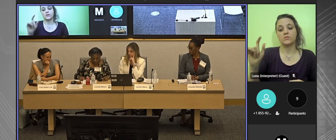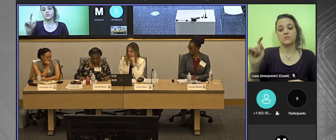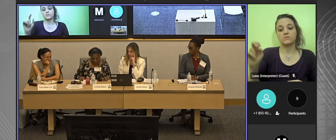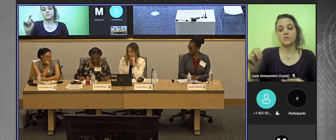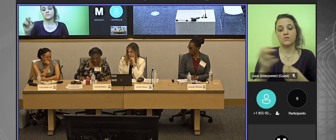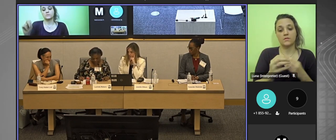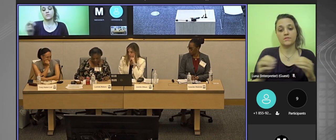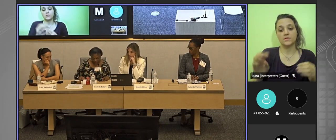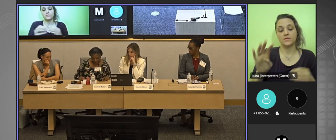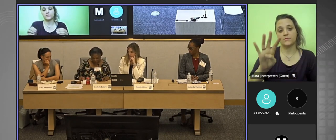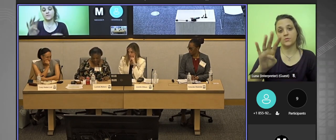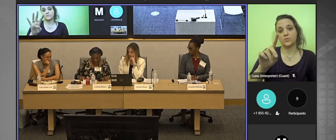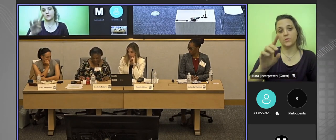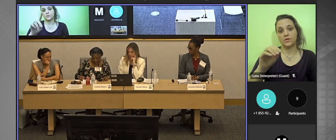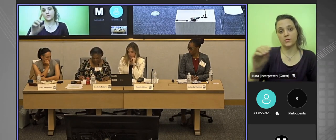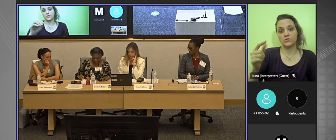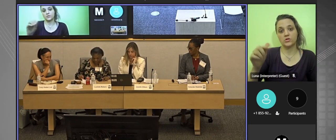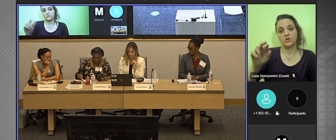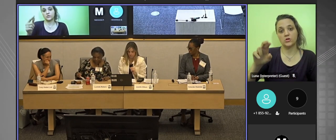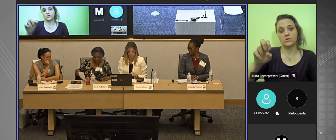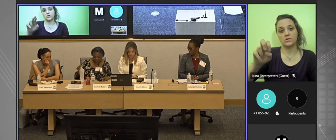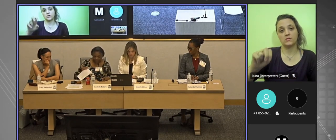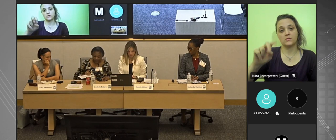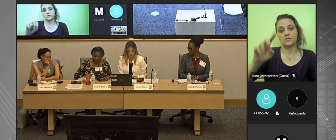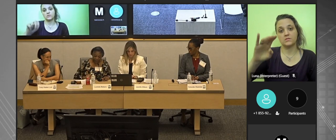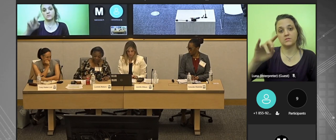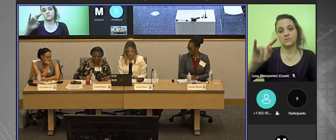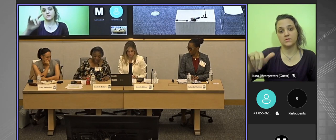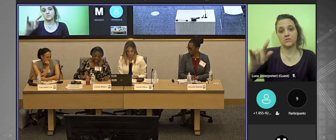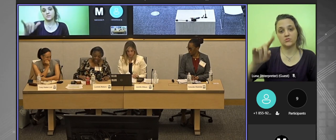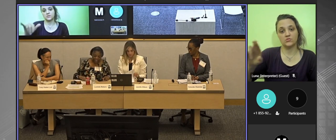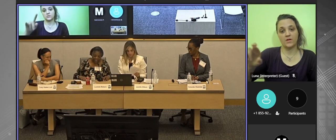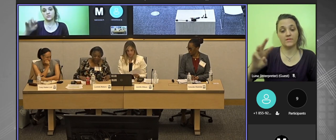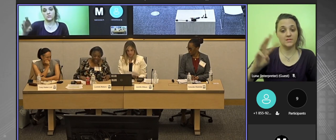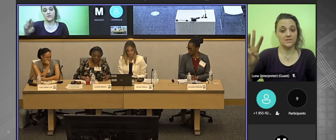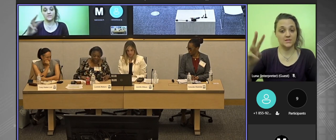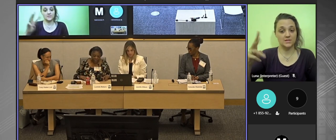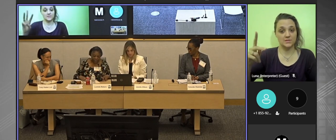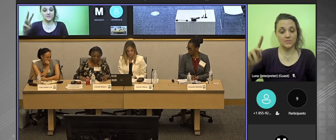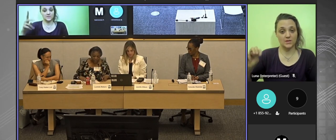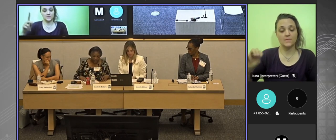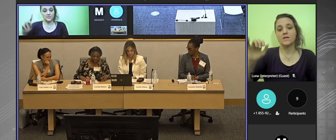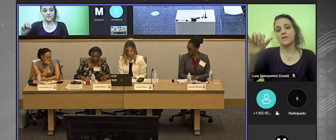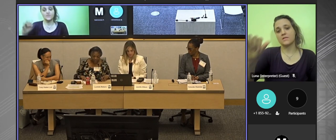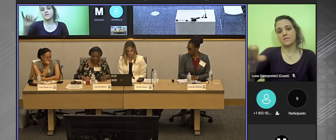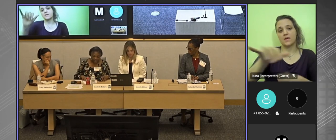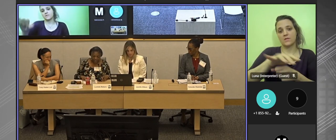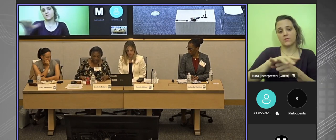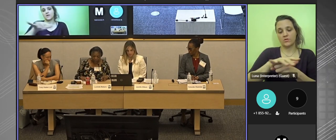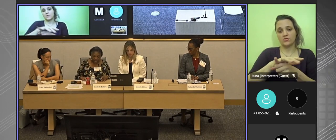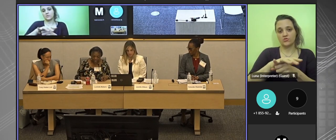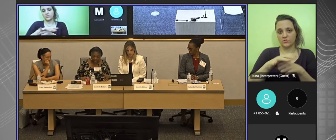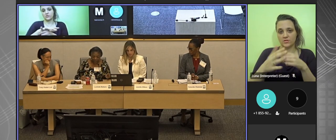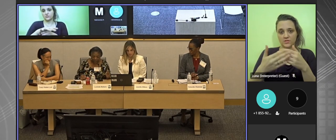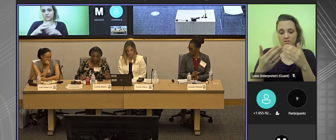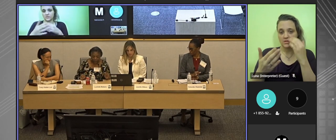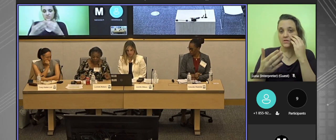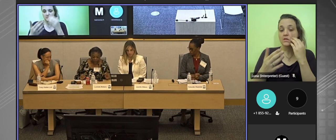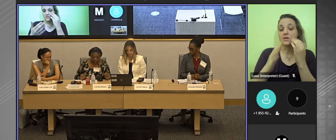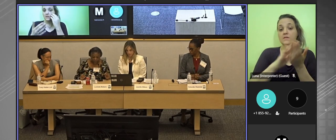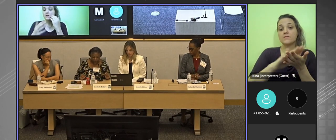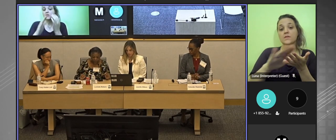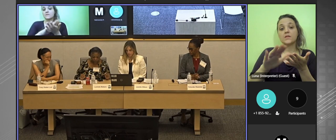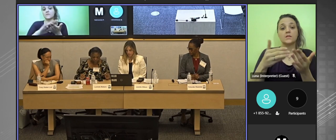Carrollton offices at 4100 Garden City Drive at 6 p.m. This